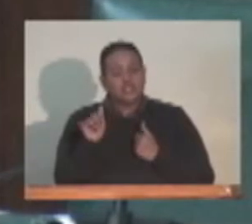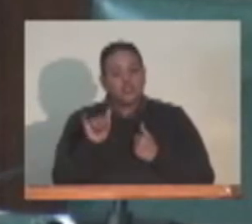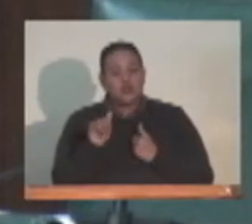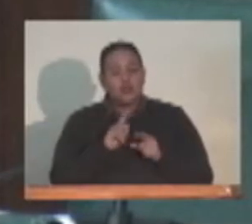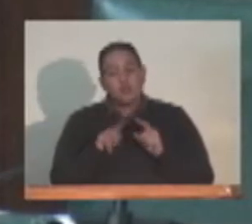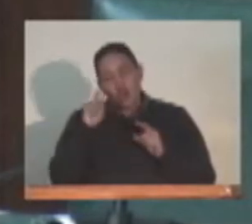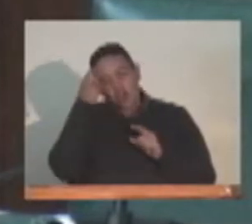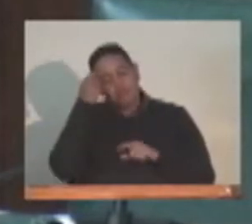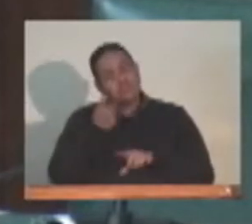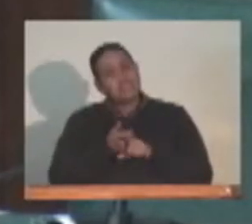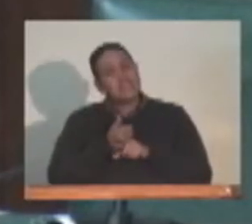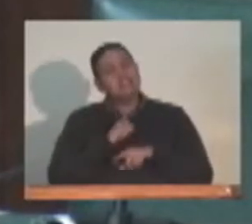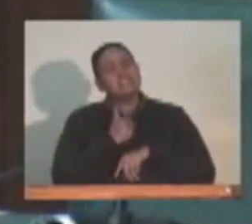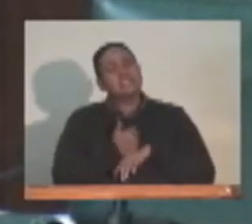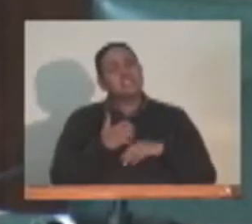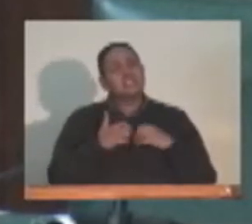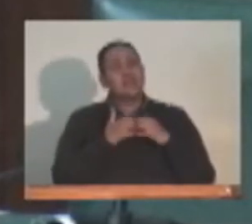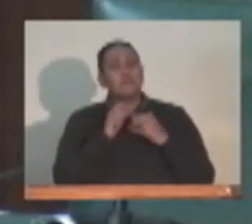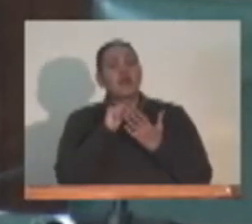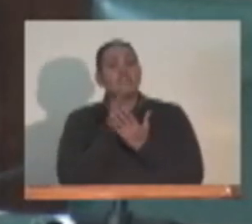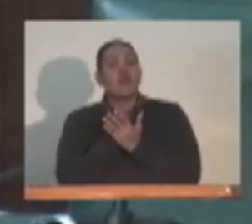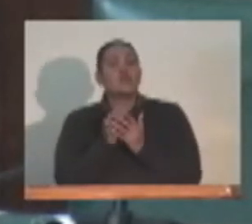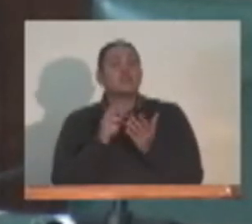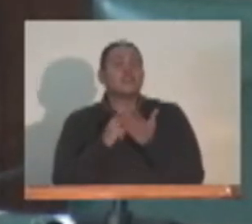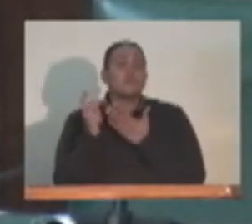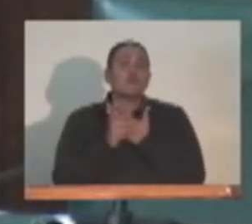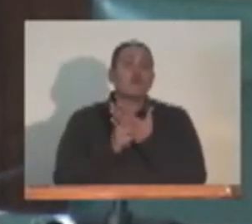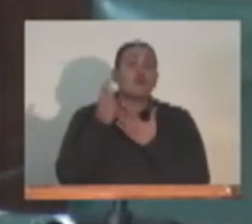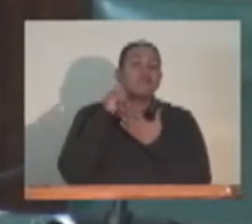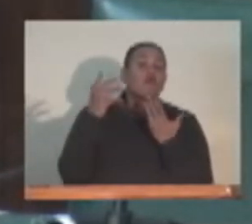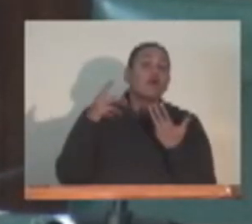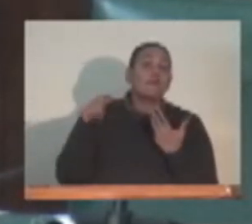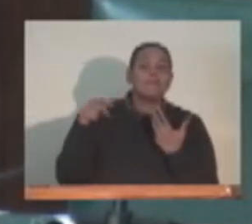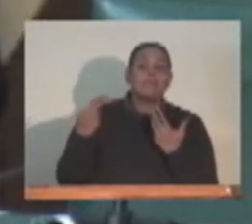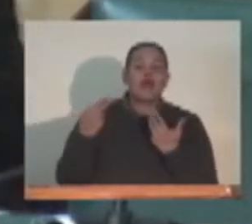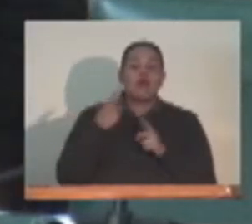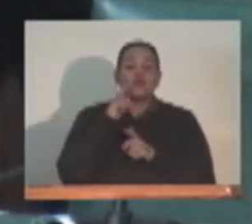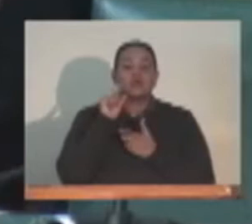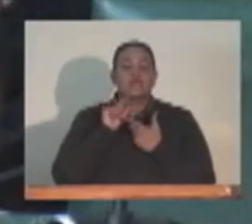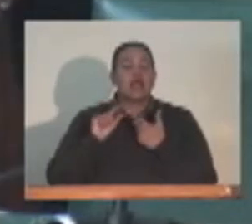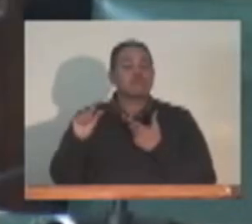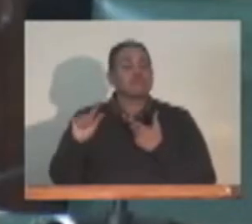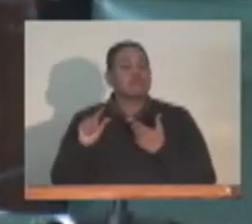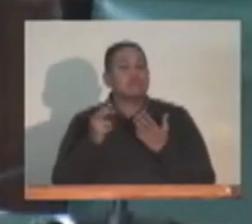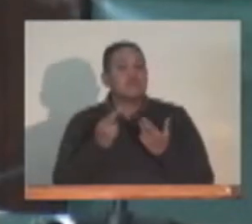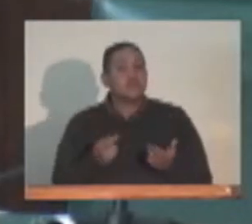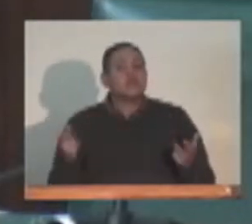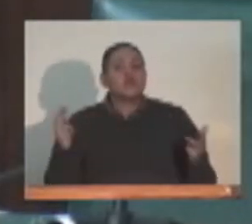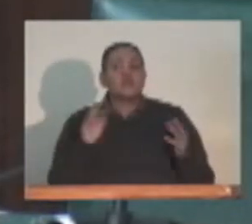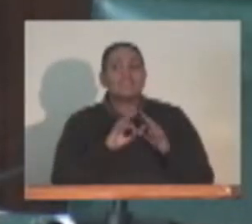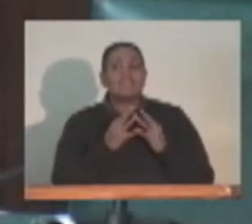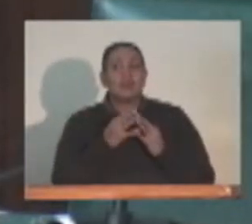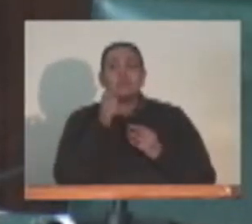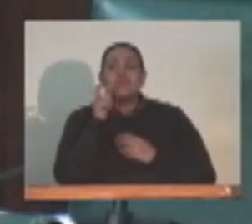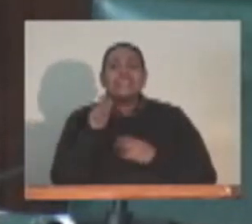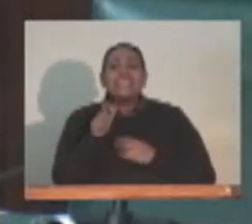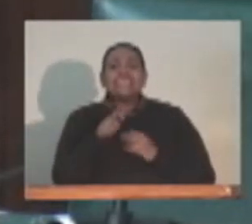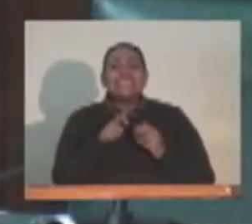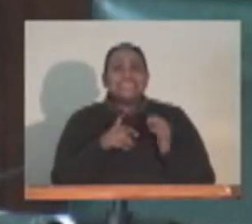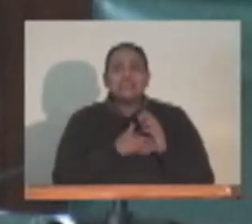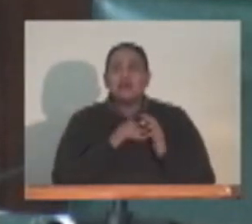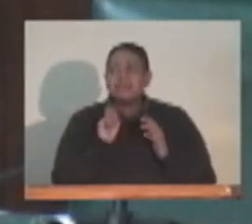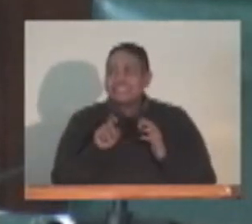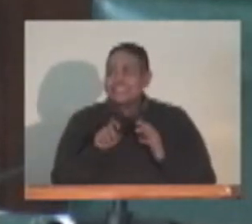place a graduation program for PATH, which will allocate resources to the neediest families while